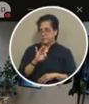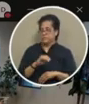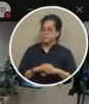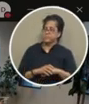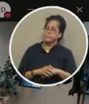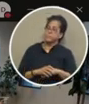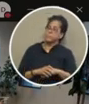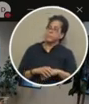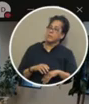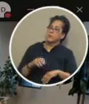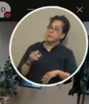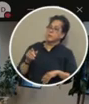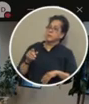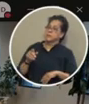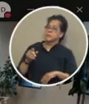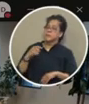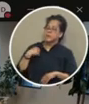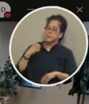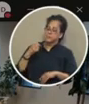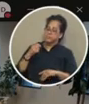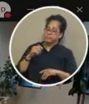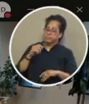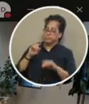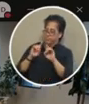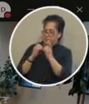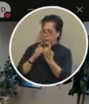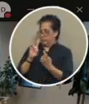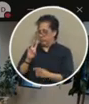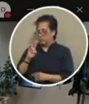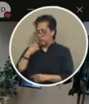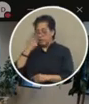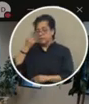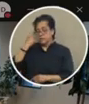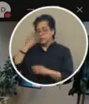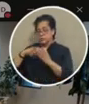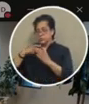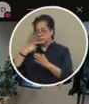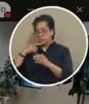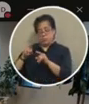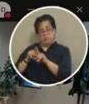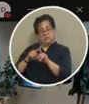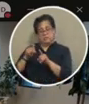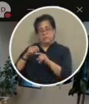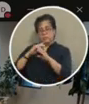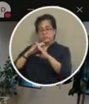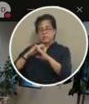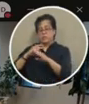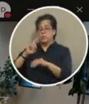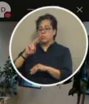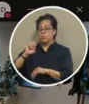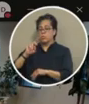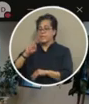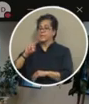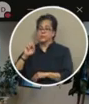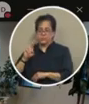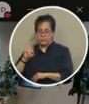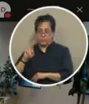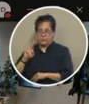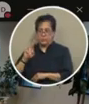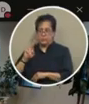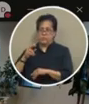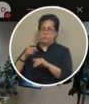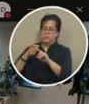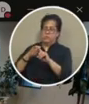Well, okay, I can understand what you're saying, but I also want to protect the renter from any abuse from